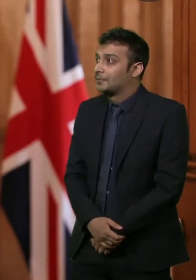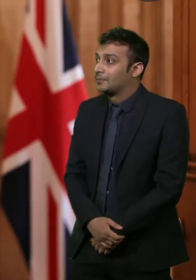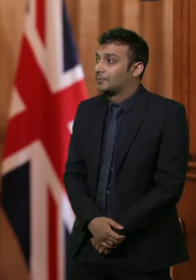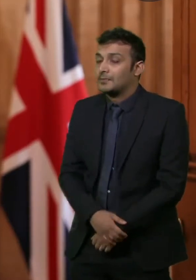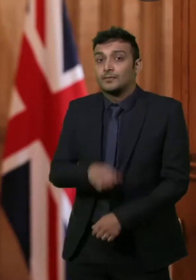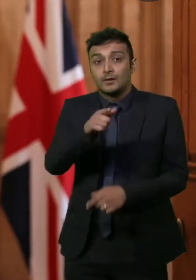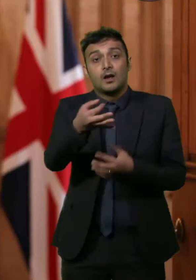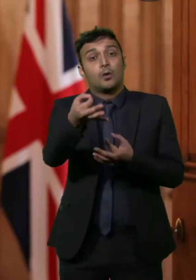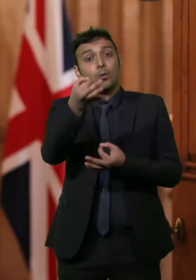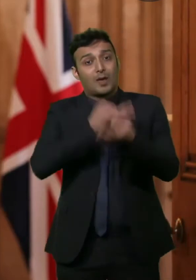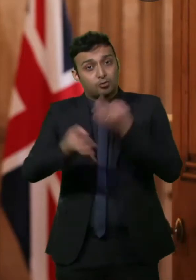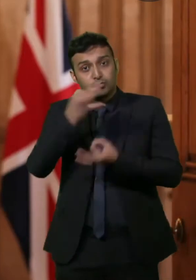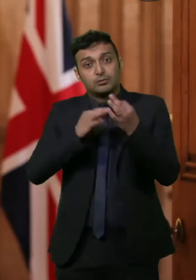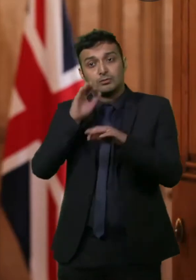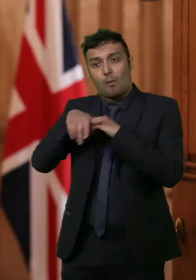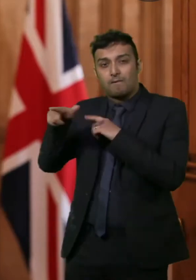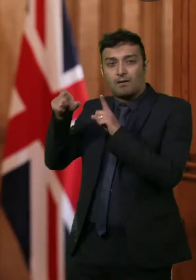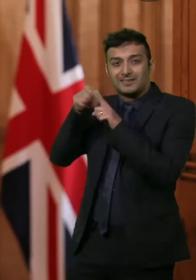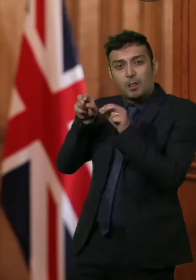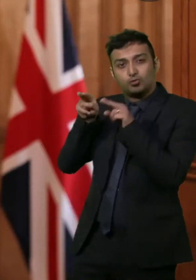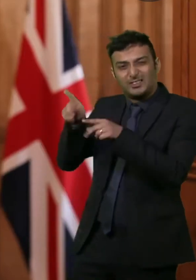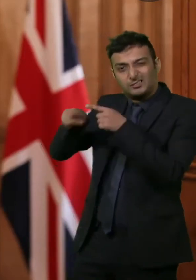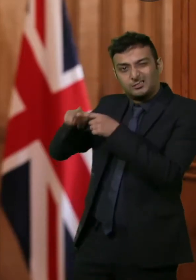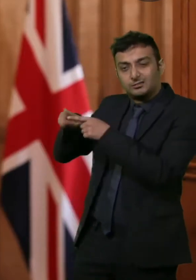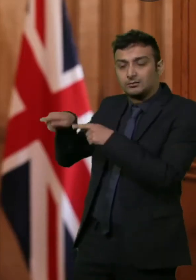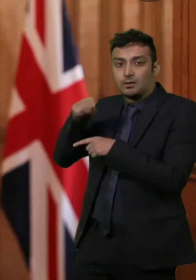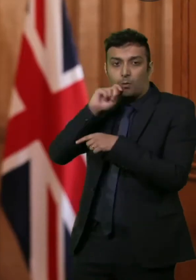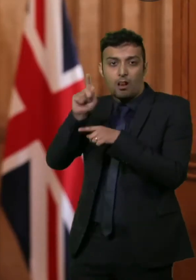your second question about accelerating the